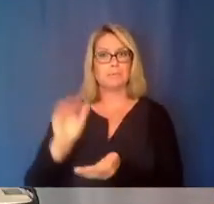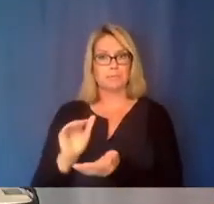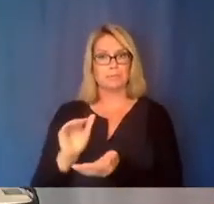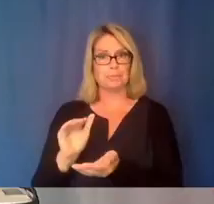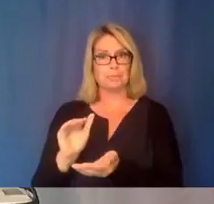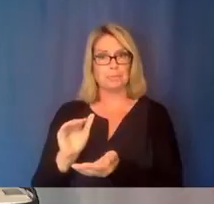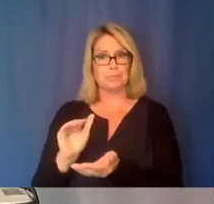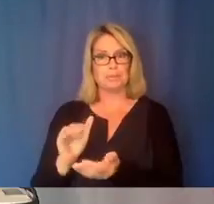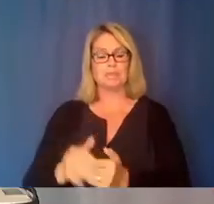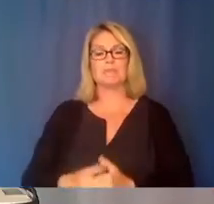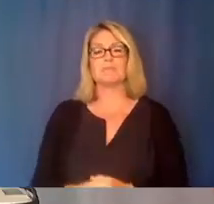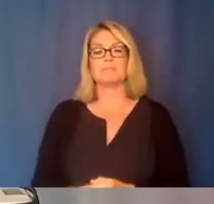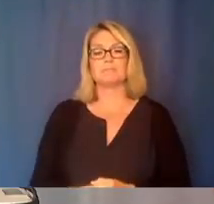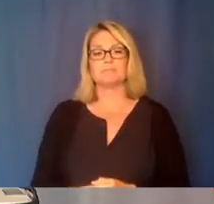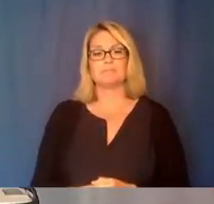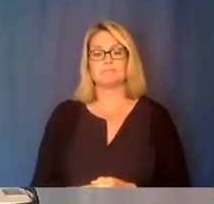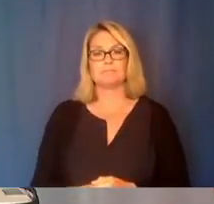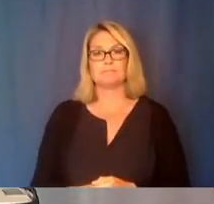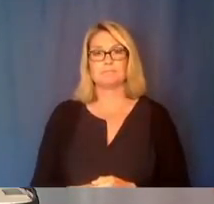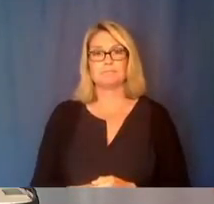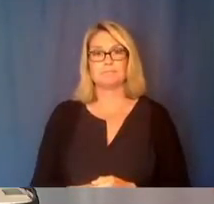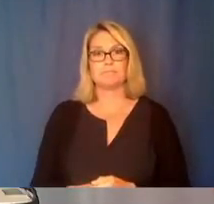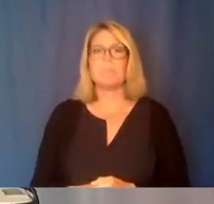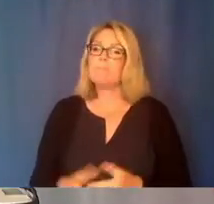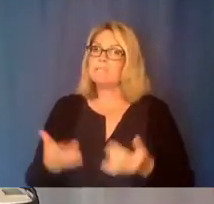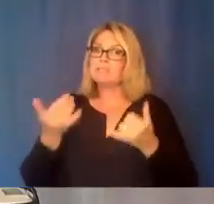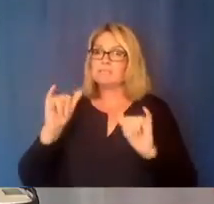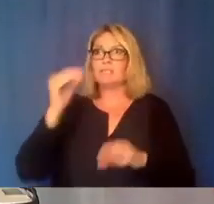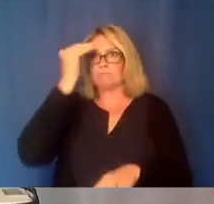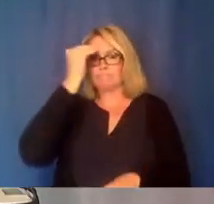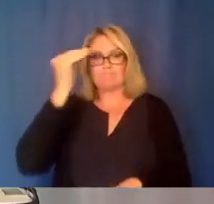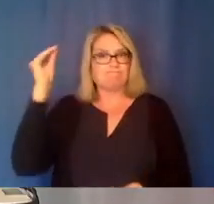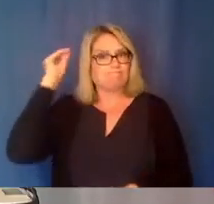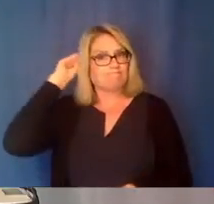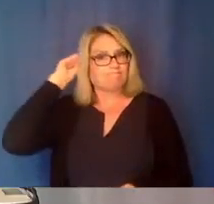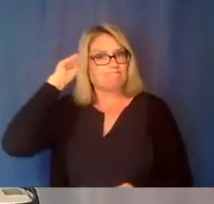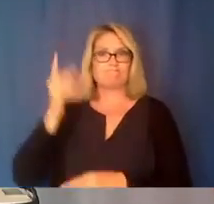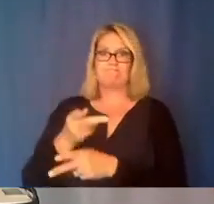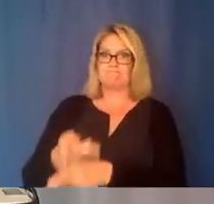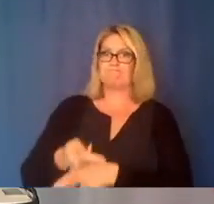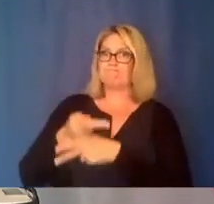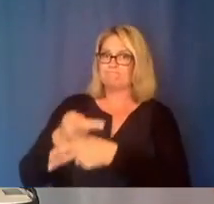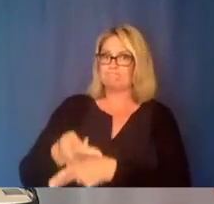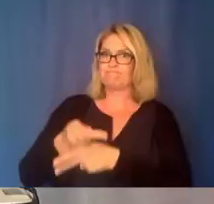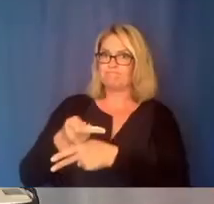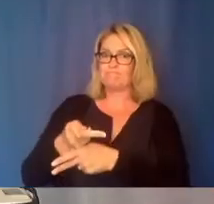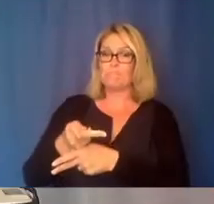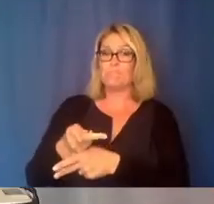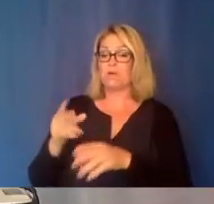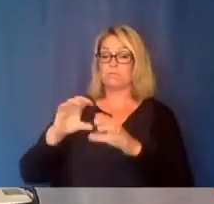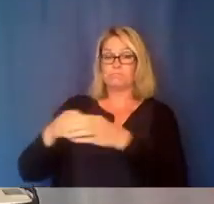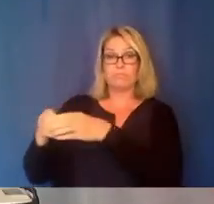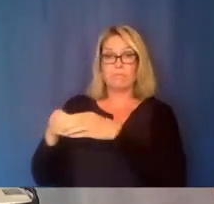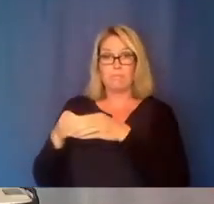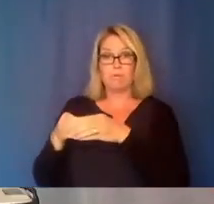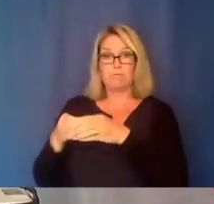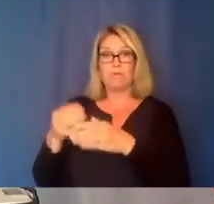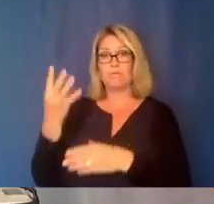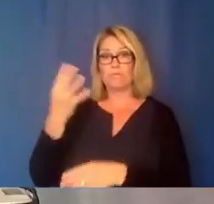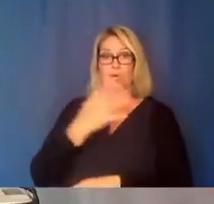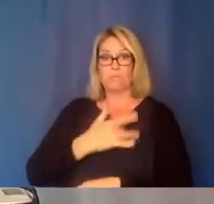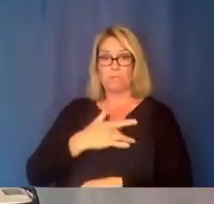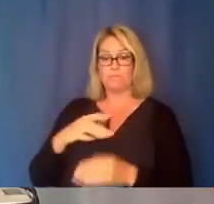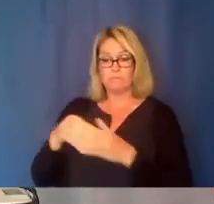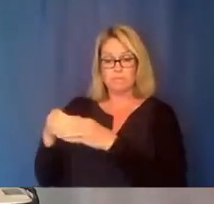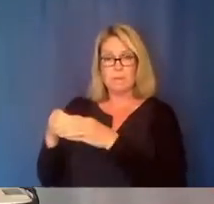it remains something we need to be mindful of when we look outside of Atlantic Canada. But based on